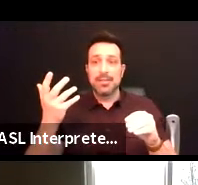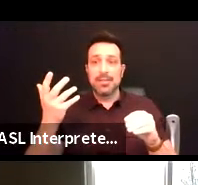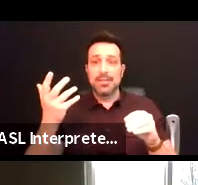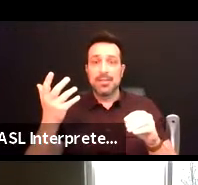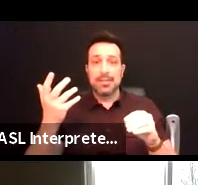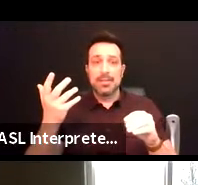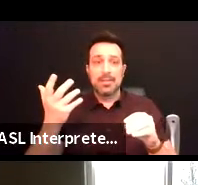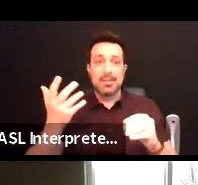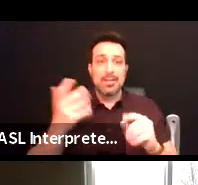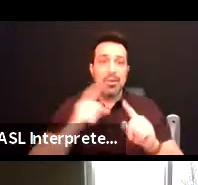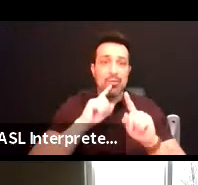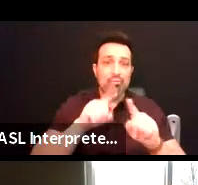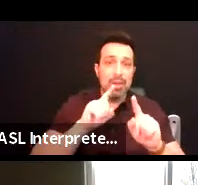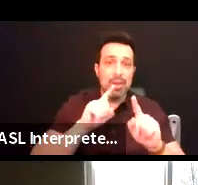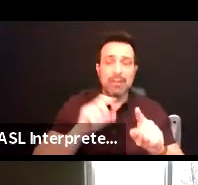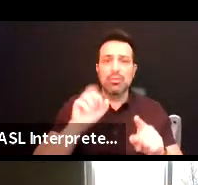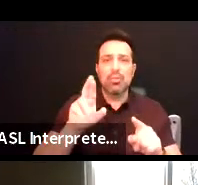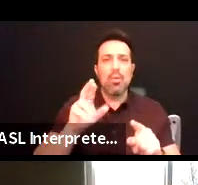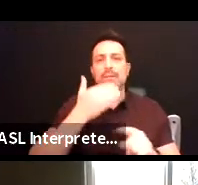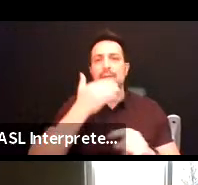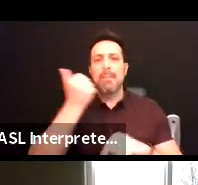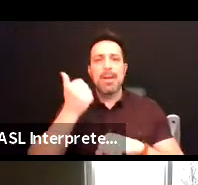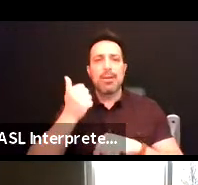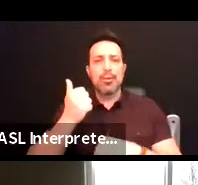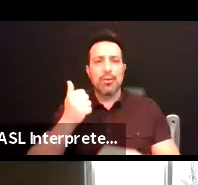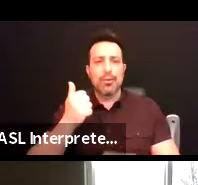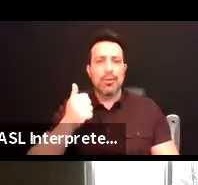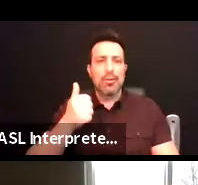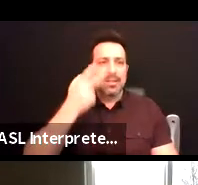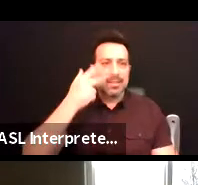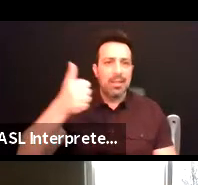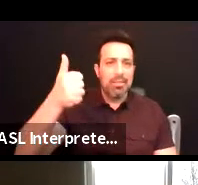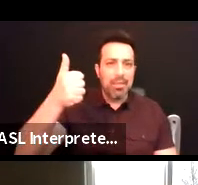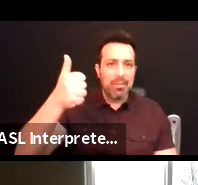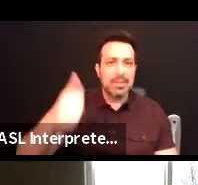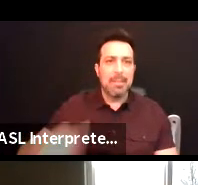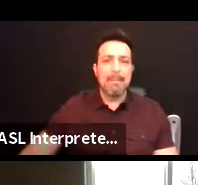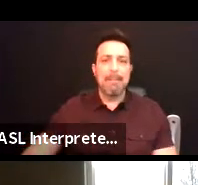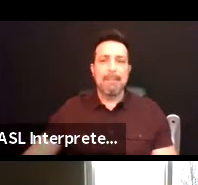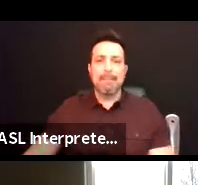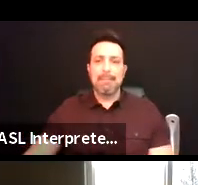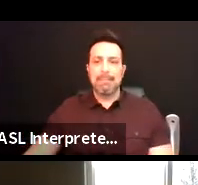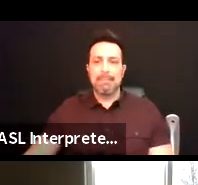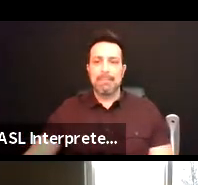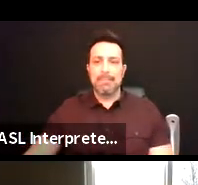can't do reactions, or is there a better time? Okay, I see a couple thumbs ups.